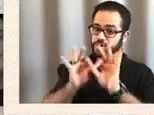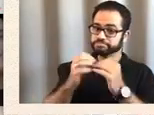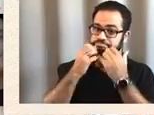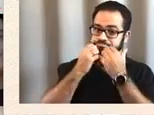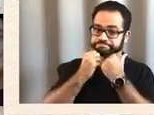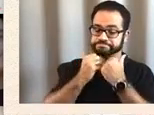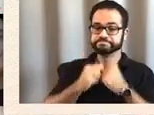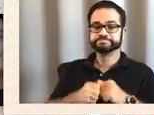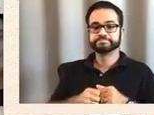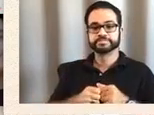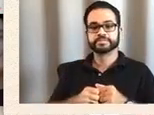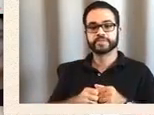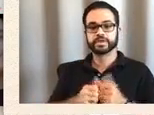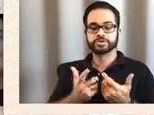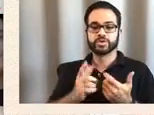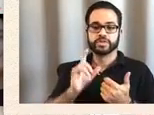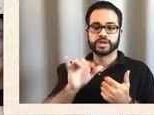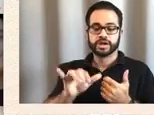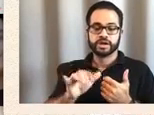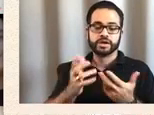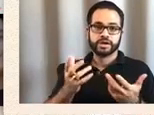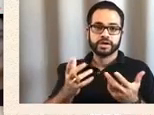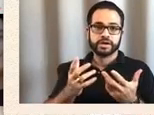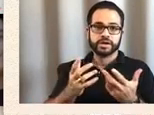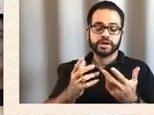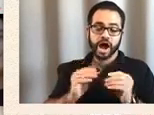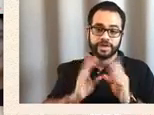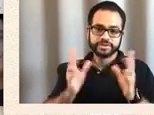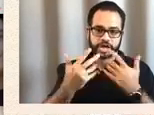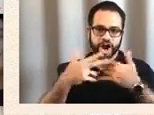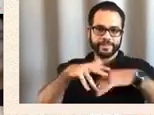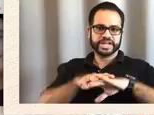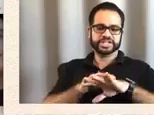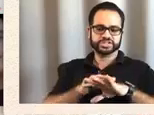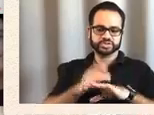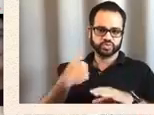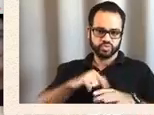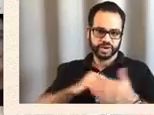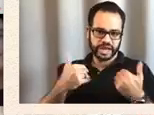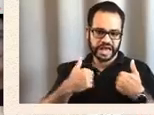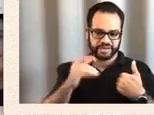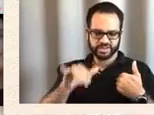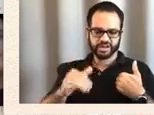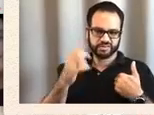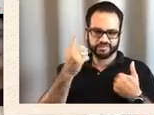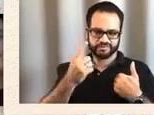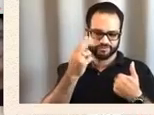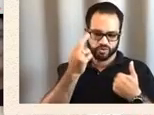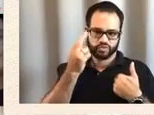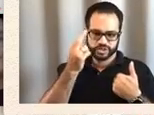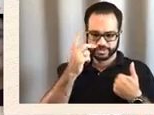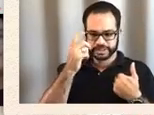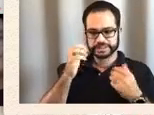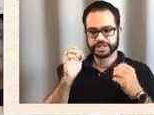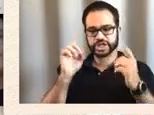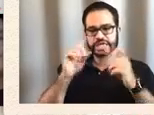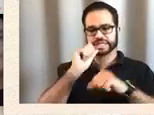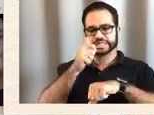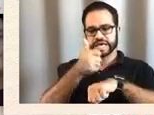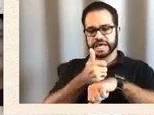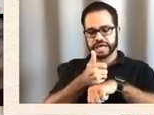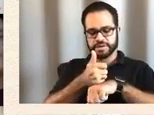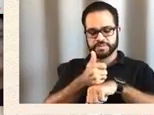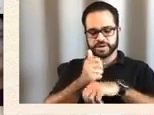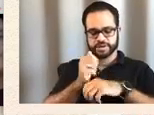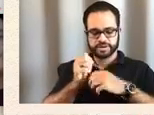said, obviously accommodations are here for a reason, and it's because education is set up in such a way so that Mhm. students